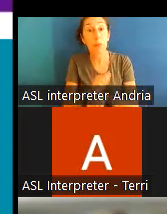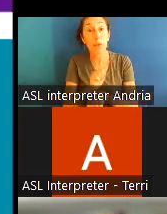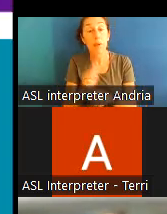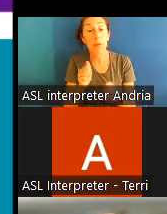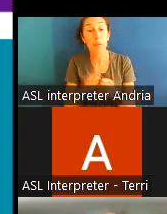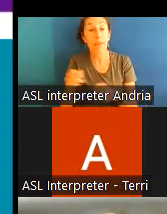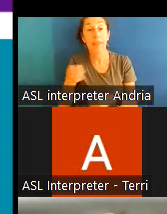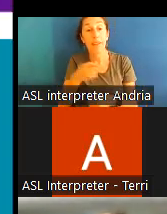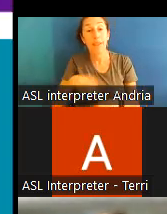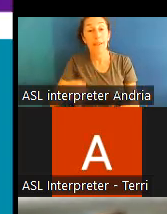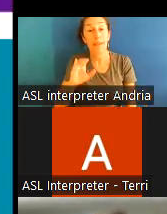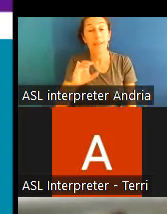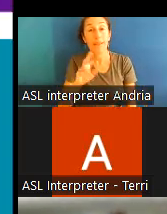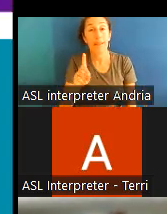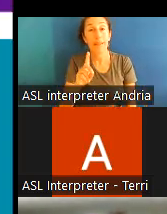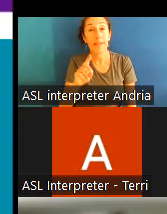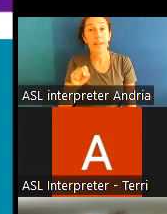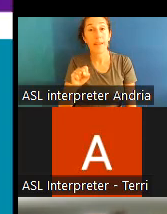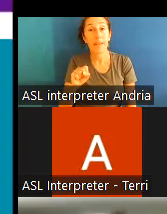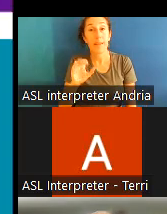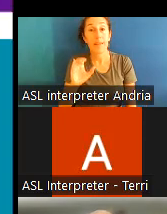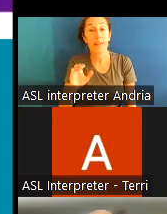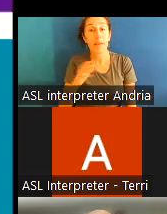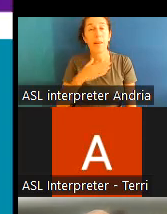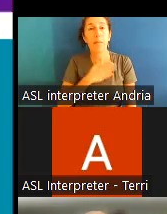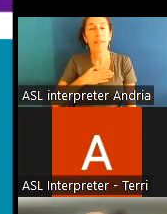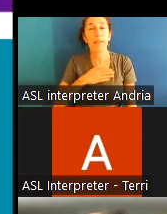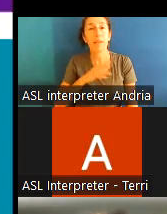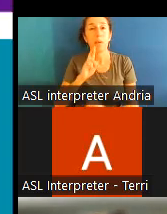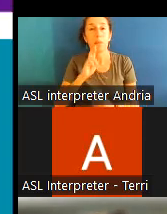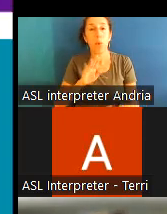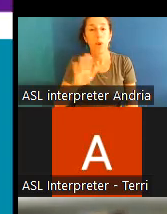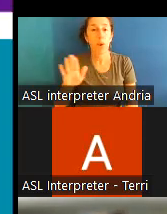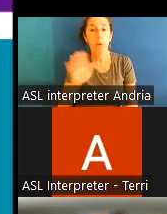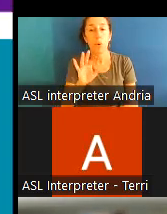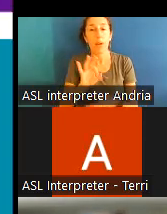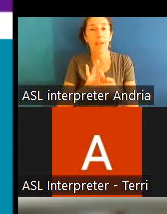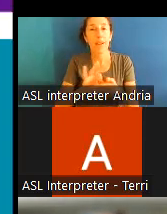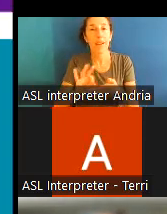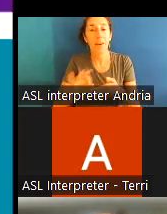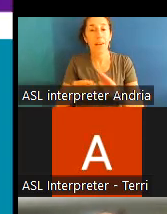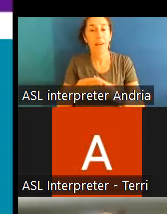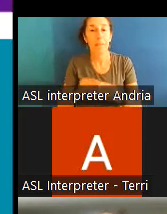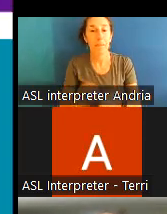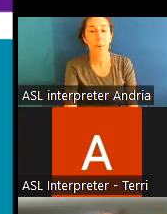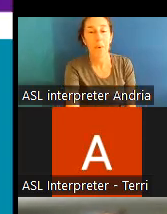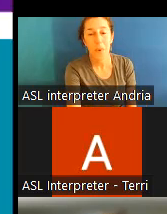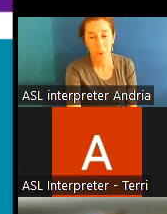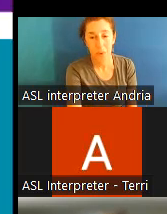that they've got to submit their count numbers. That's a public service announcement from my colleague, Angel Campbell, because she's the one responsible for collecting